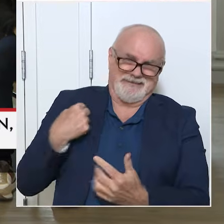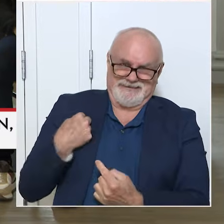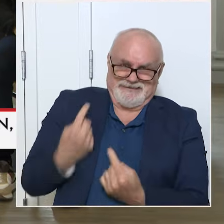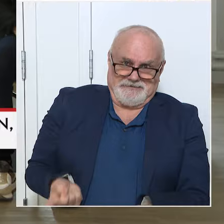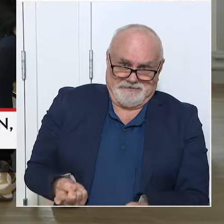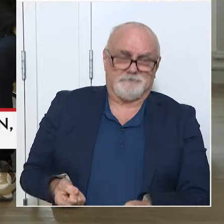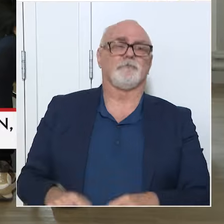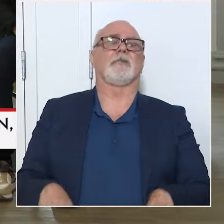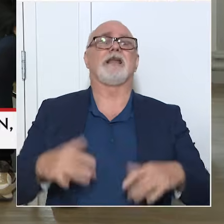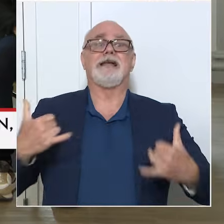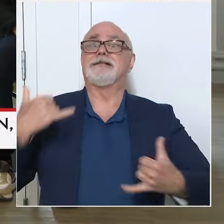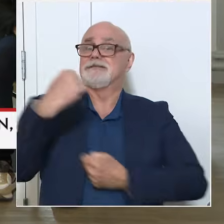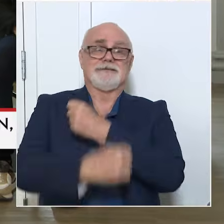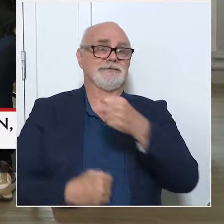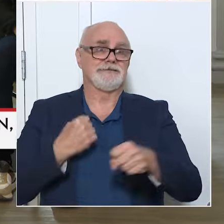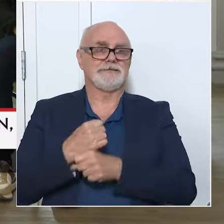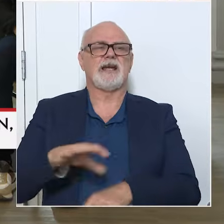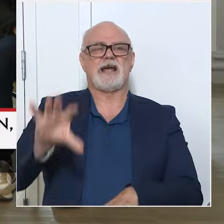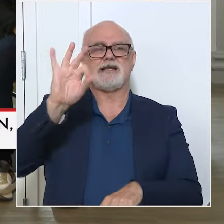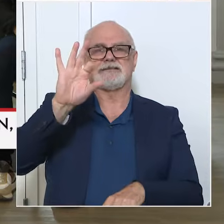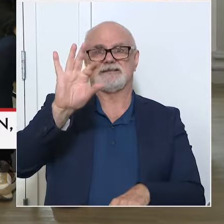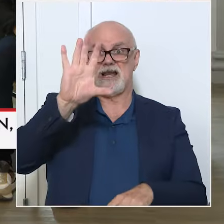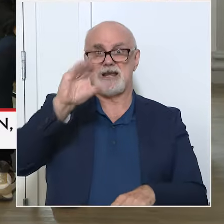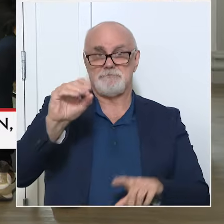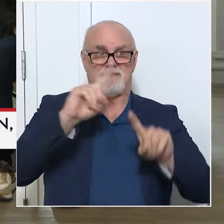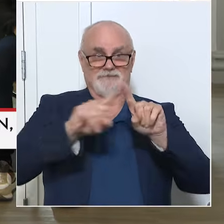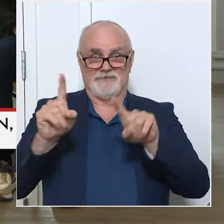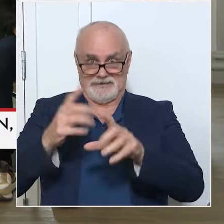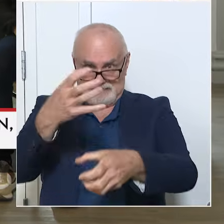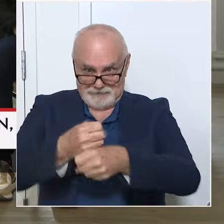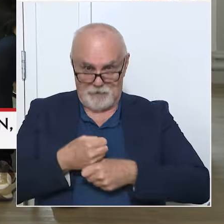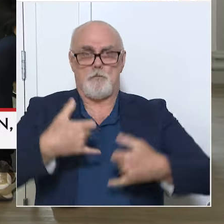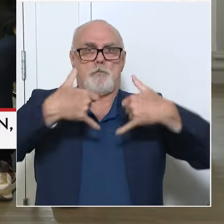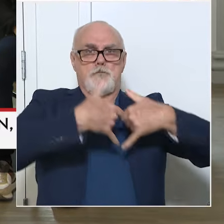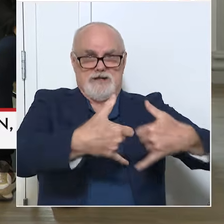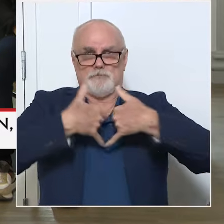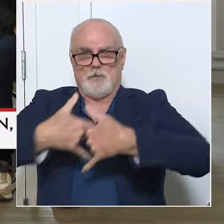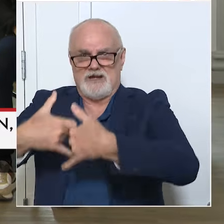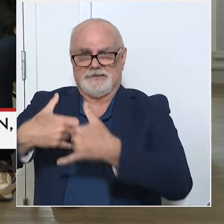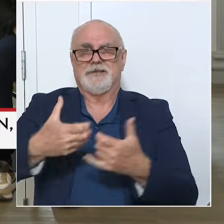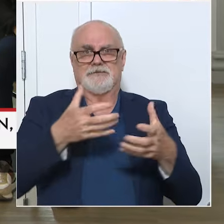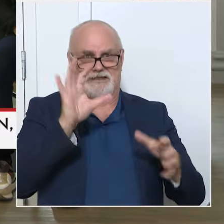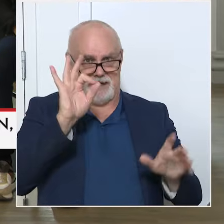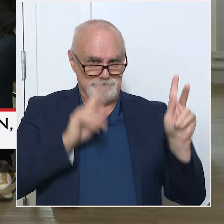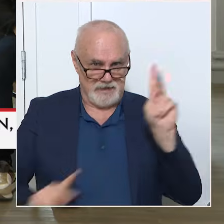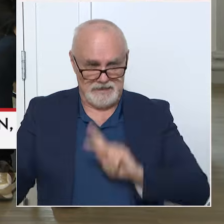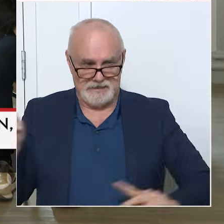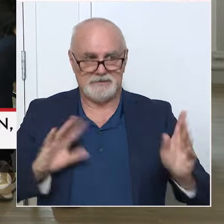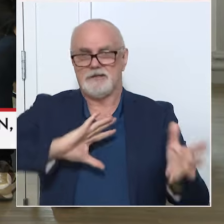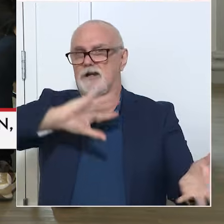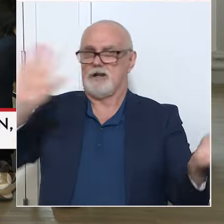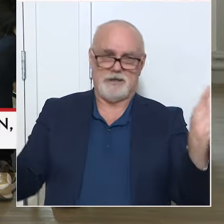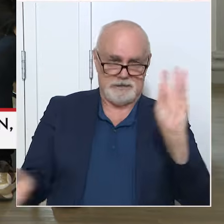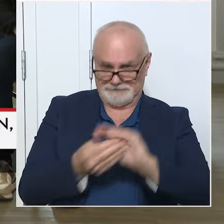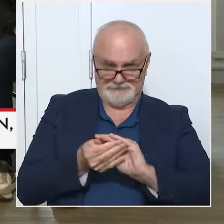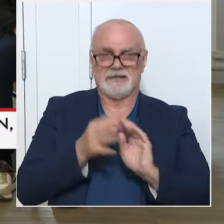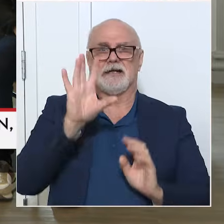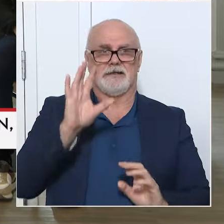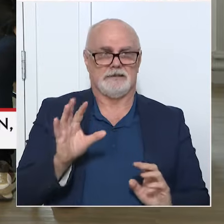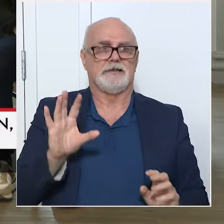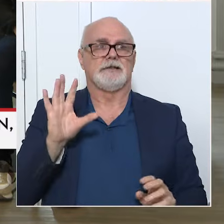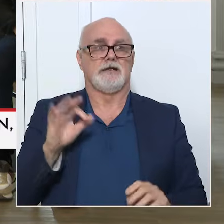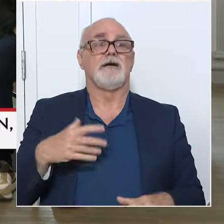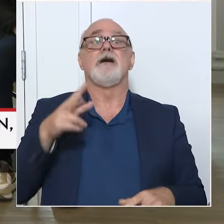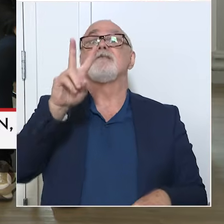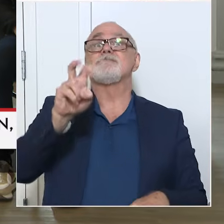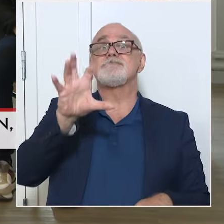are receiving awards through the Vitality and Growth Funds. And together, they will create 250 new jobs,